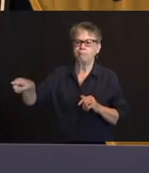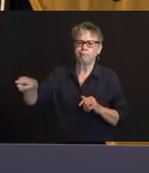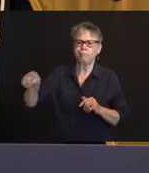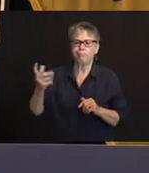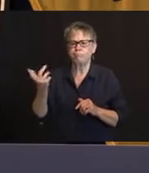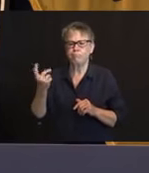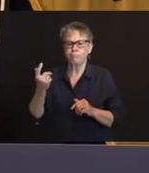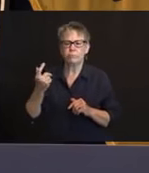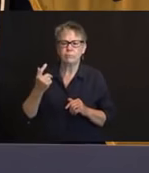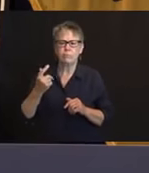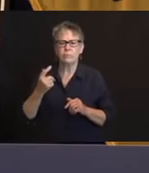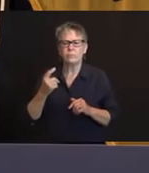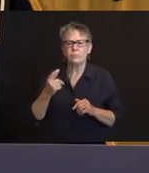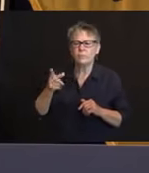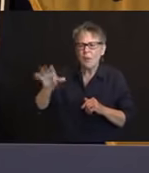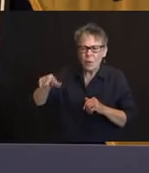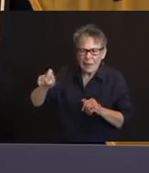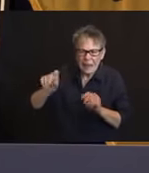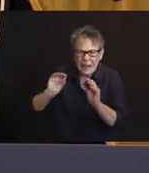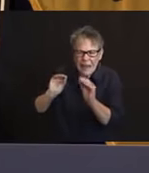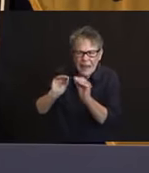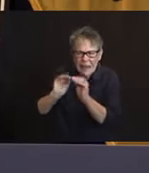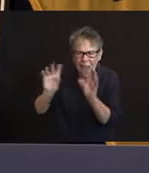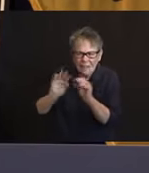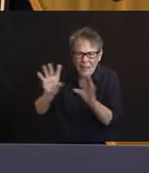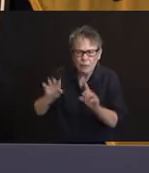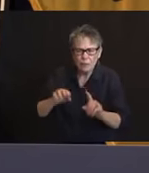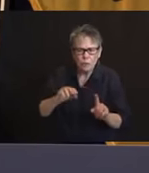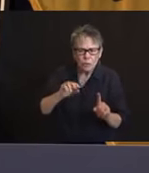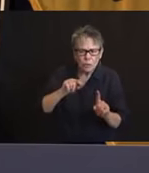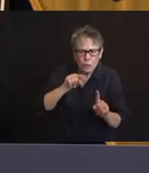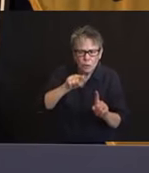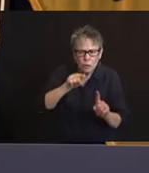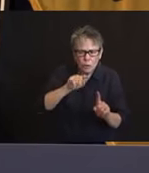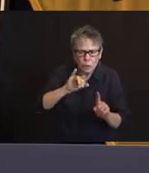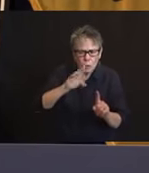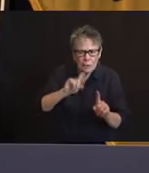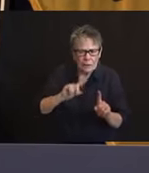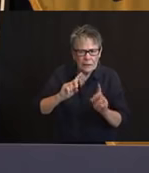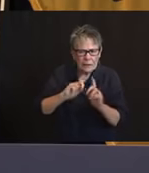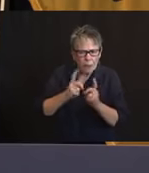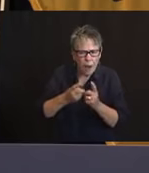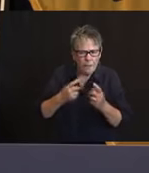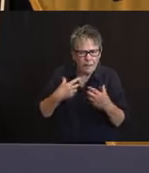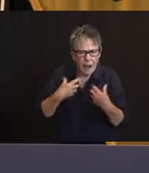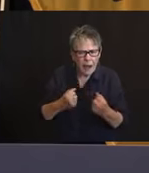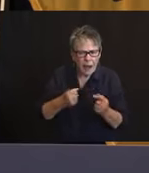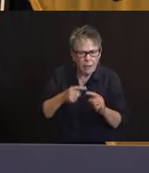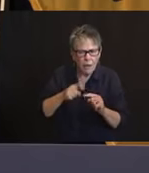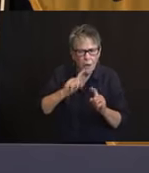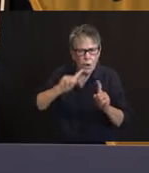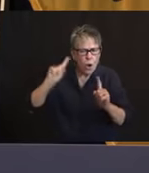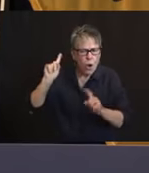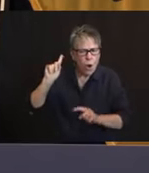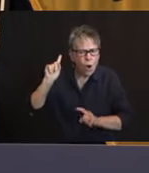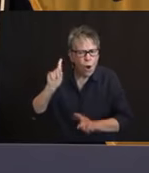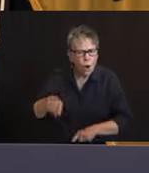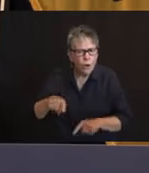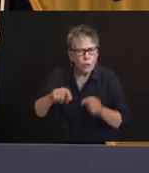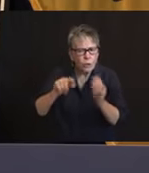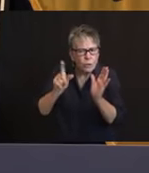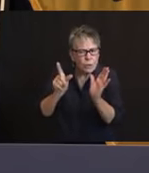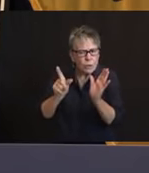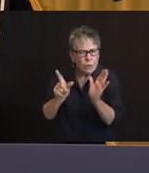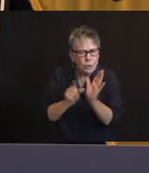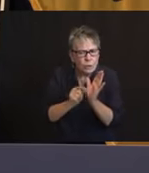Attorney General order. Does the order require agencies to publish a list of past violations or simply allow them to do so if